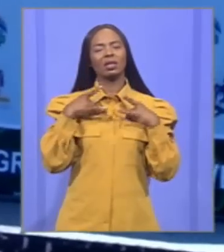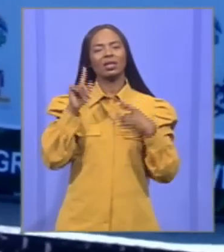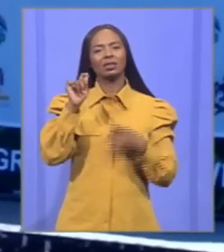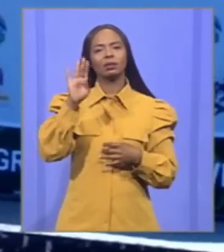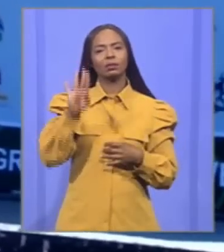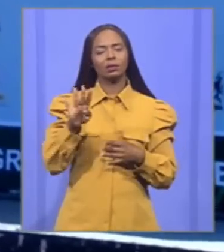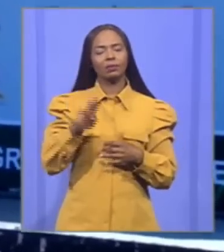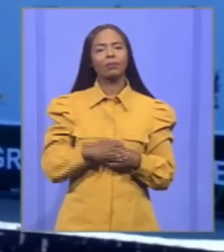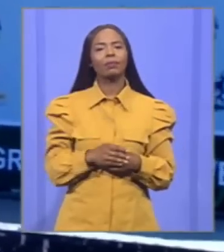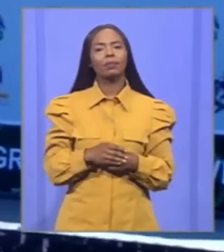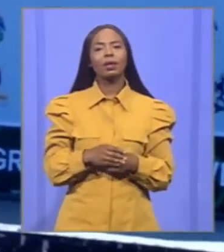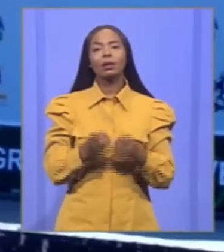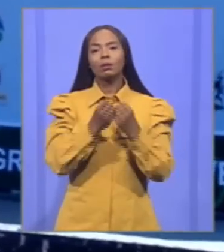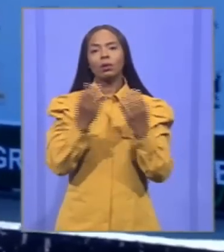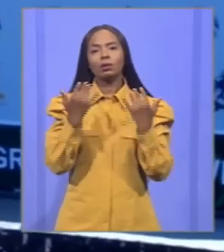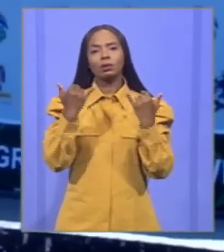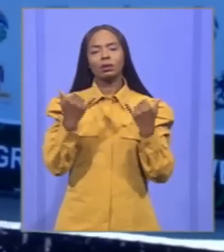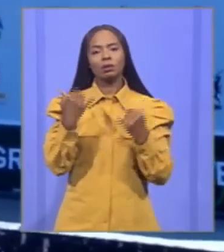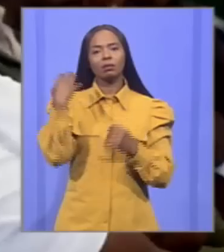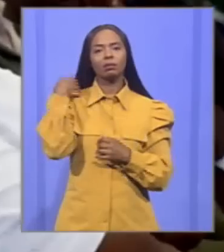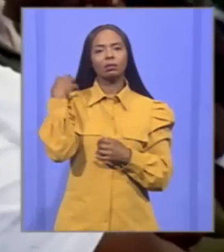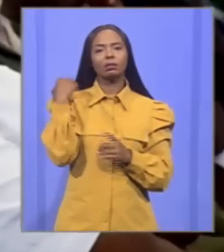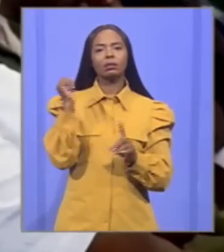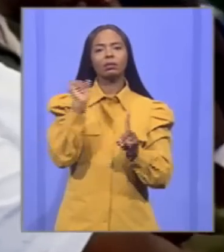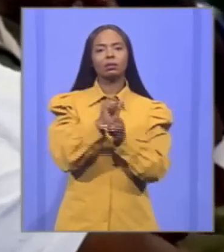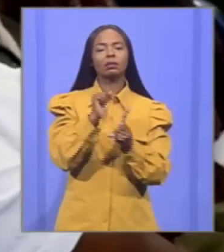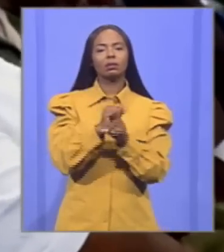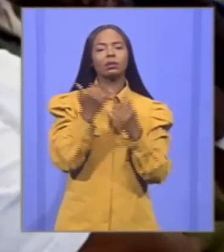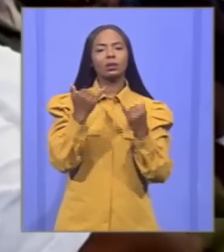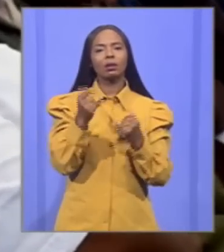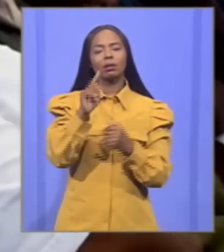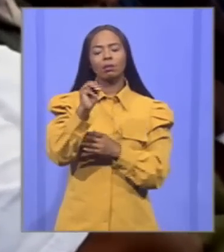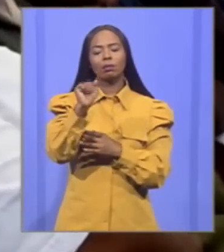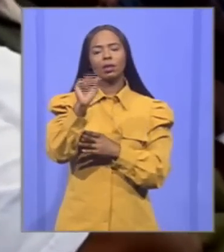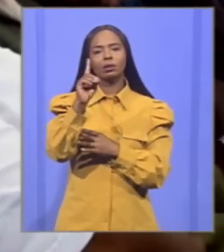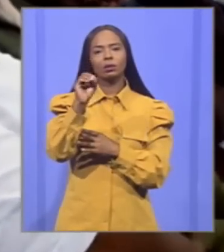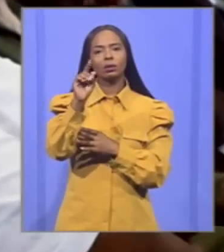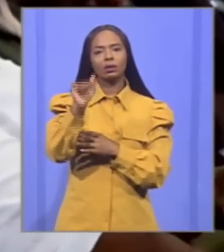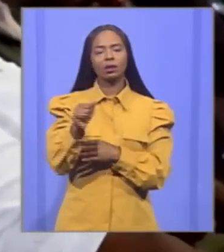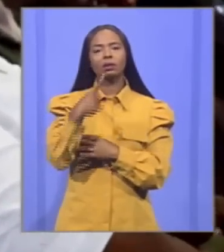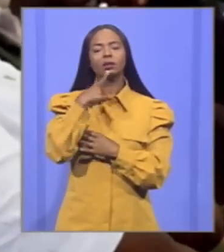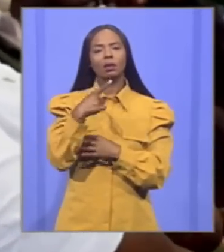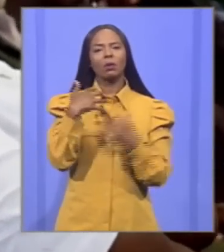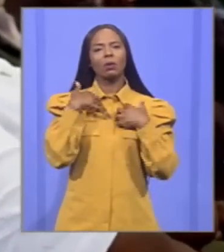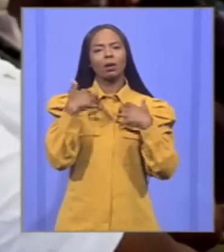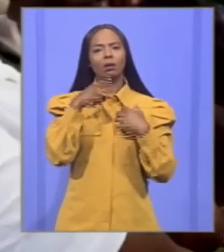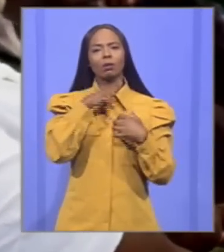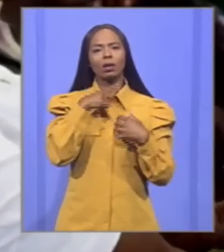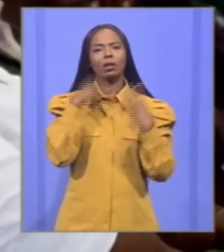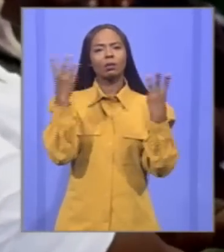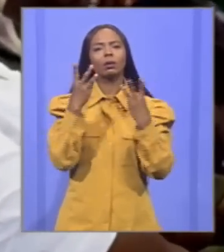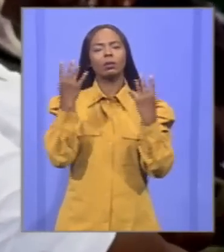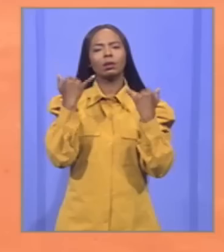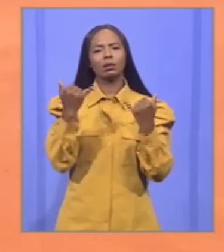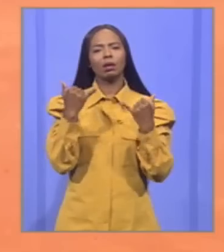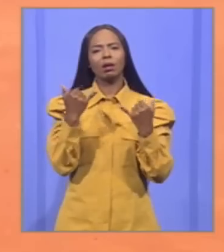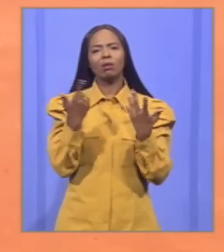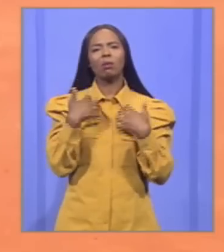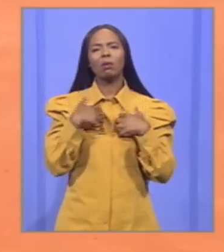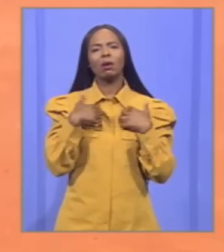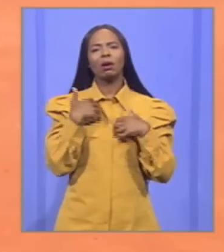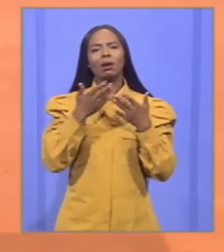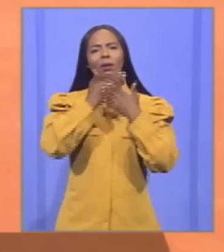la lefapha la bophelo profenseng Madoda Sambatha le re le tshwengwa ke ho bona ka moo batho ba sa natseng kotsi ya lefuba.